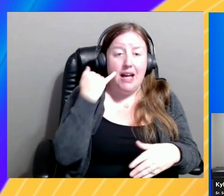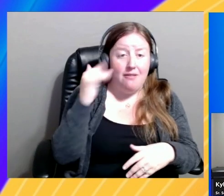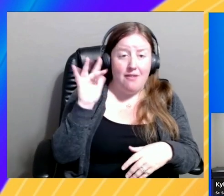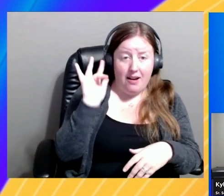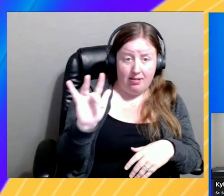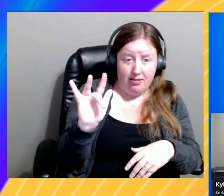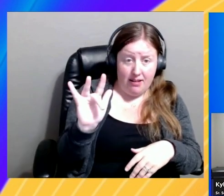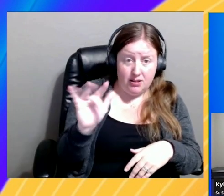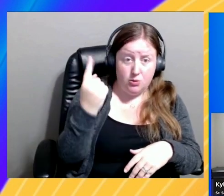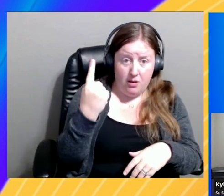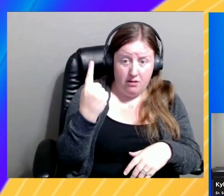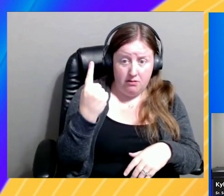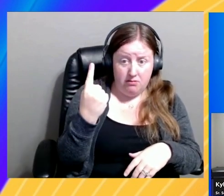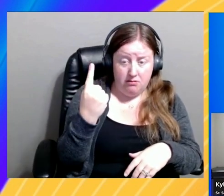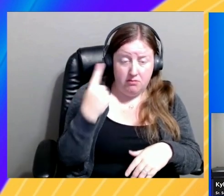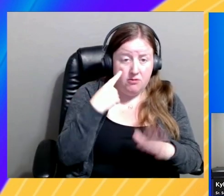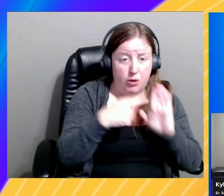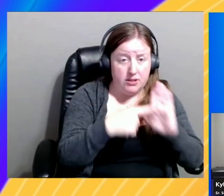these